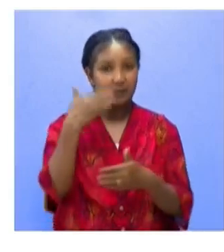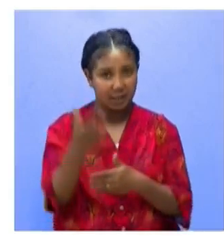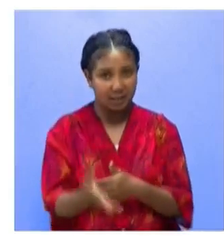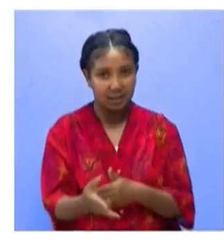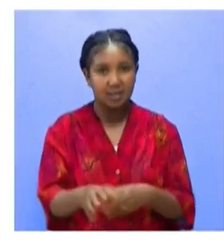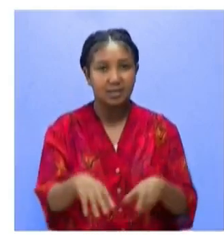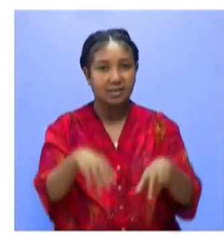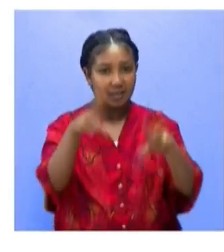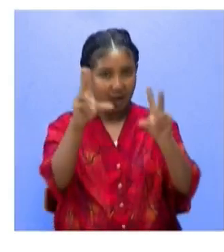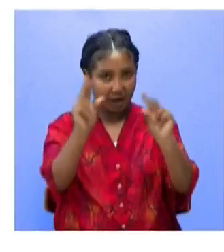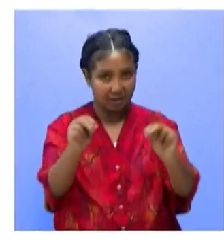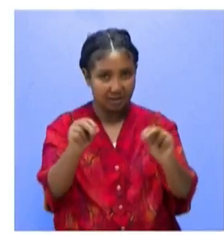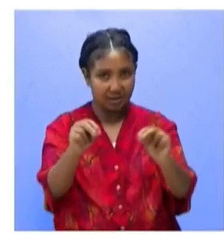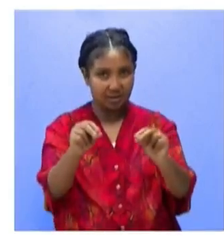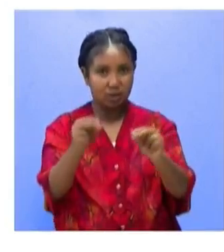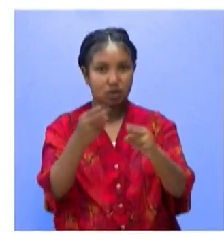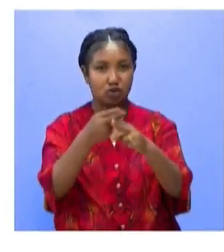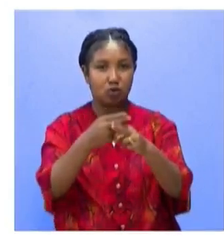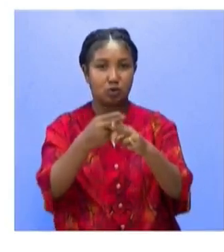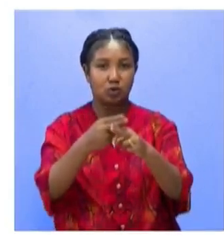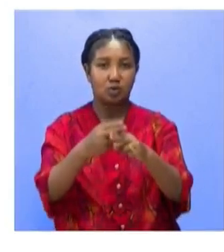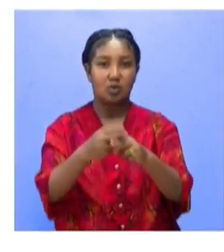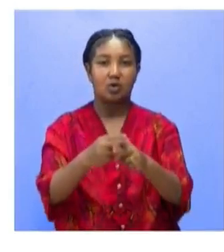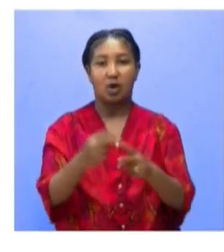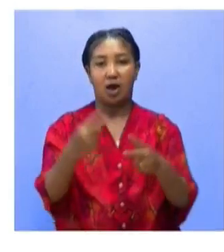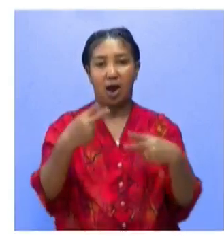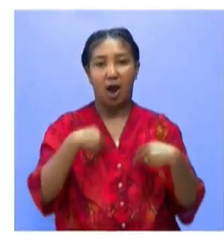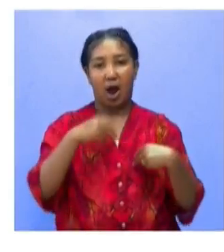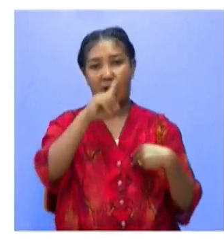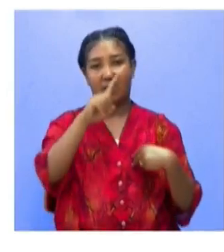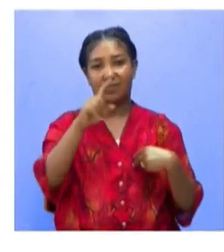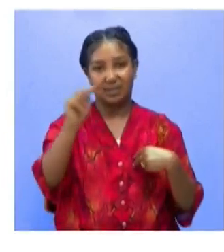Or in the shortened form of this one is